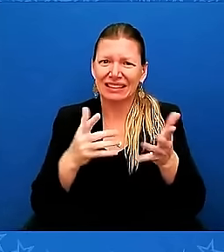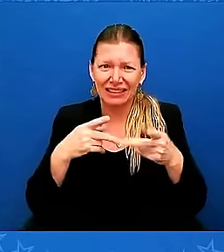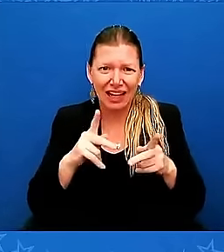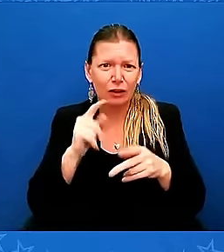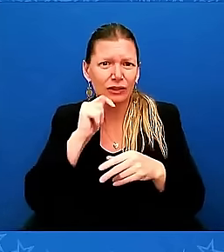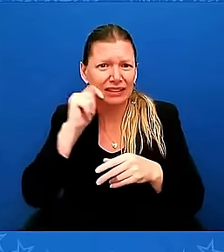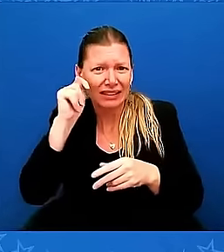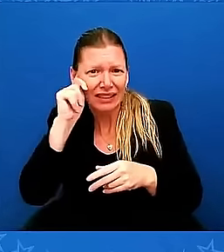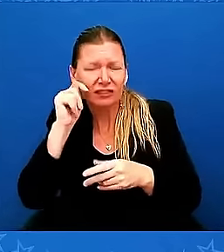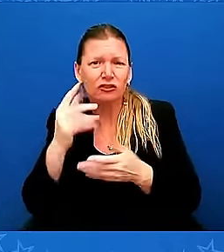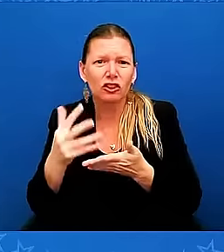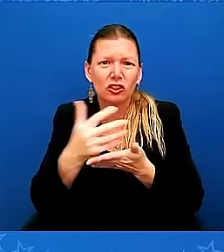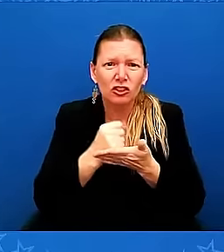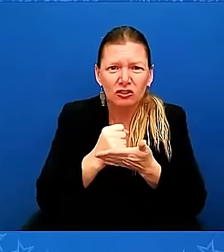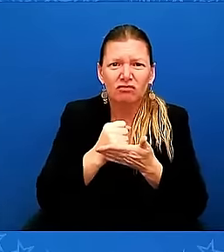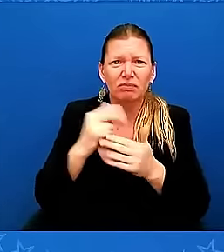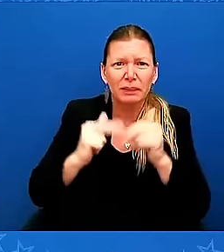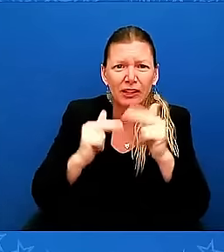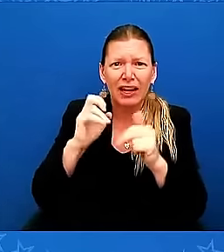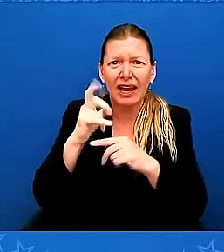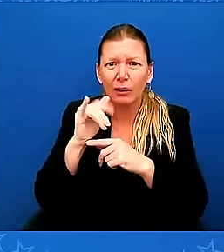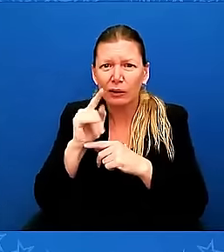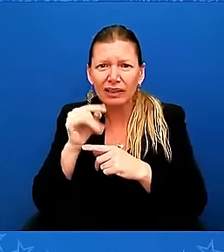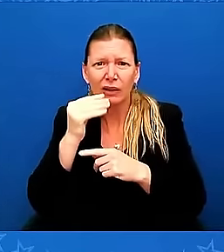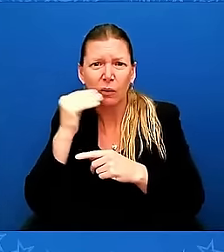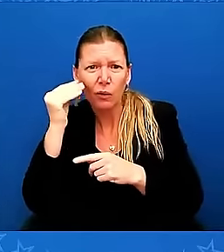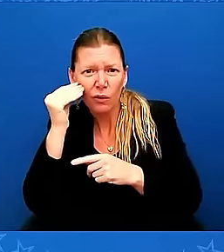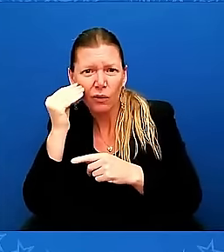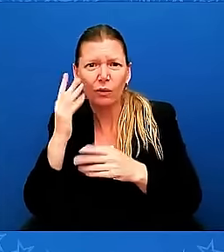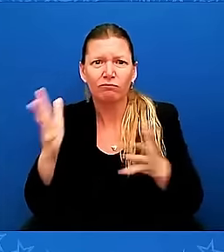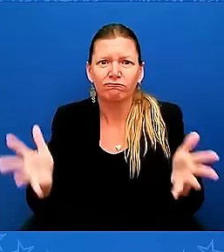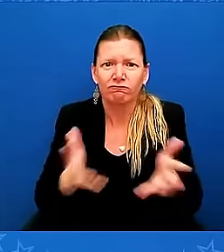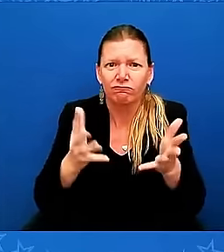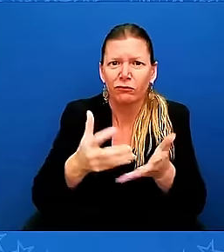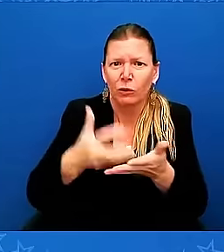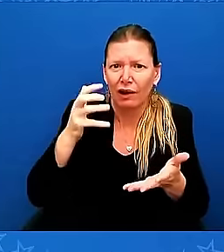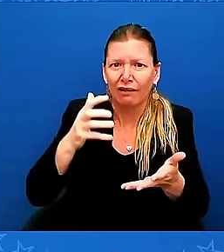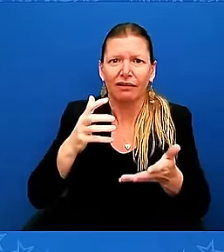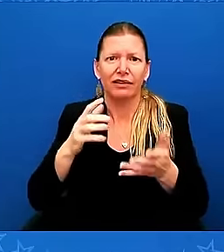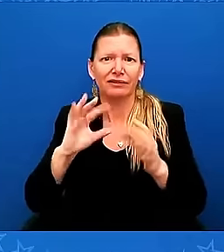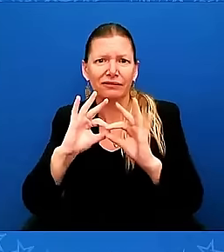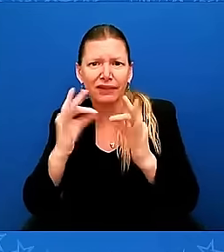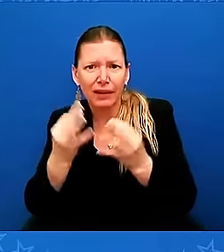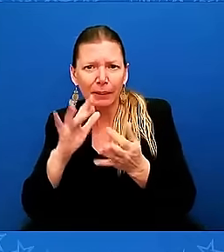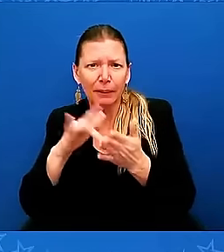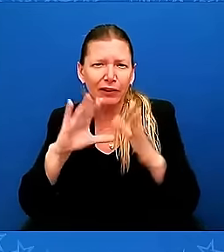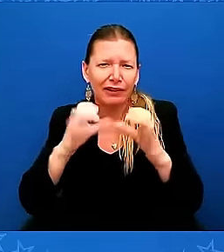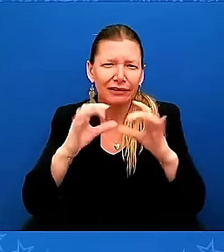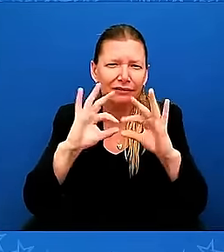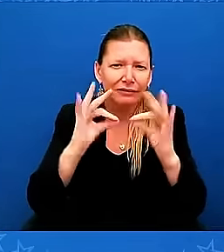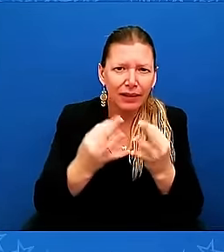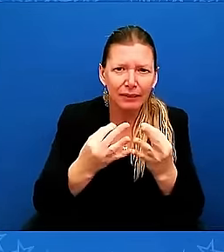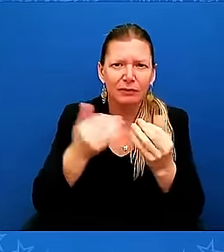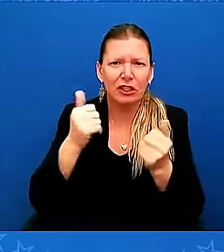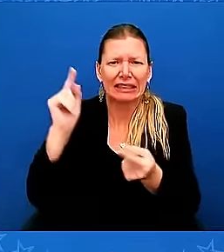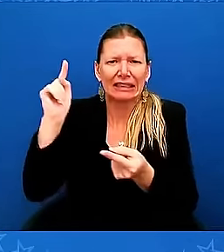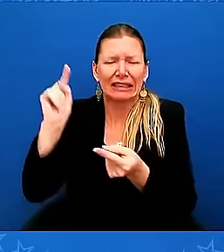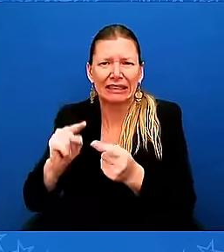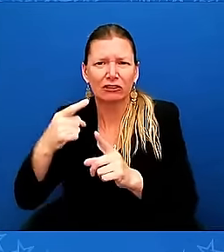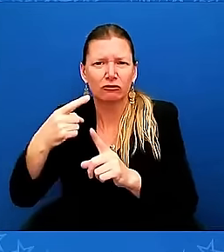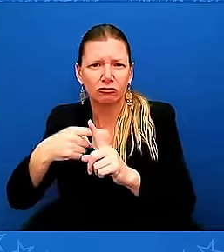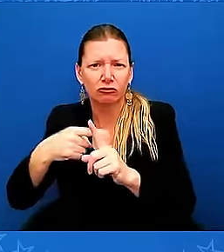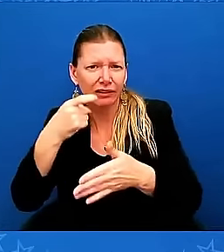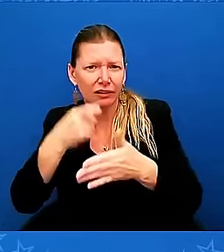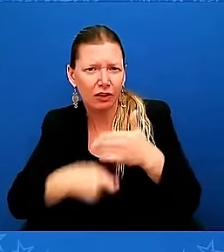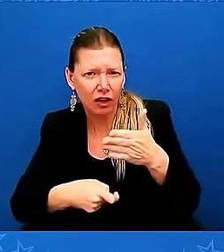bring down rents, including by calling on Congress to cap rent increases at 5% a year so corporate landlords can't jack